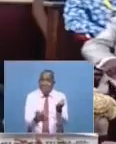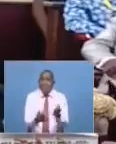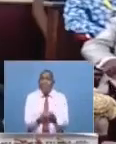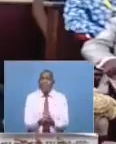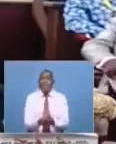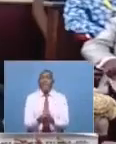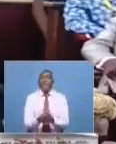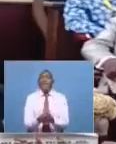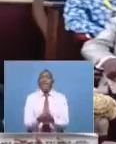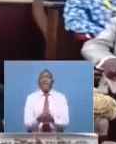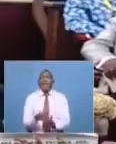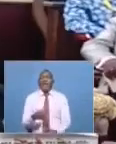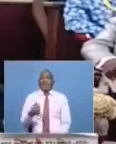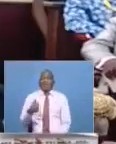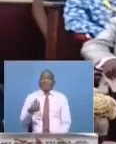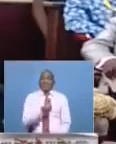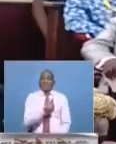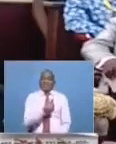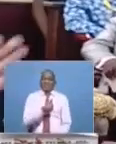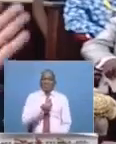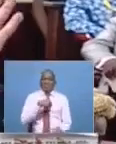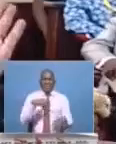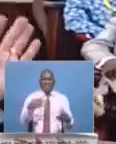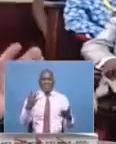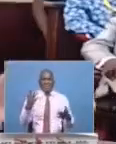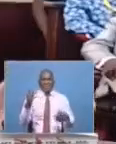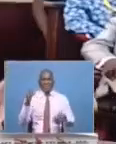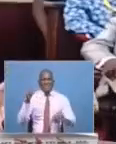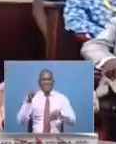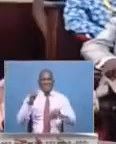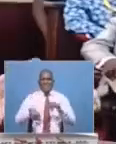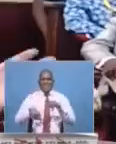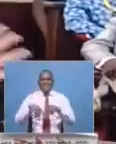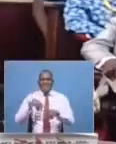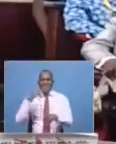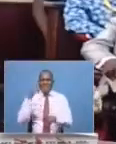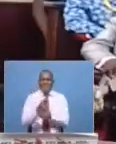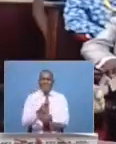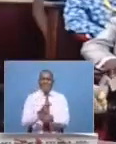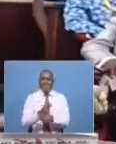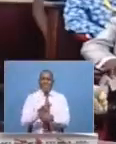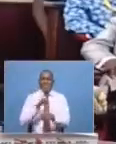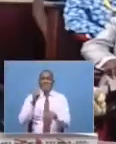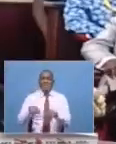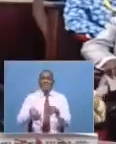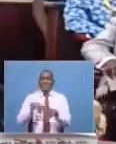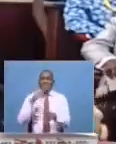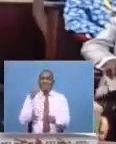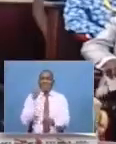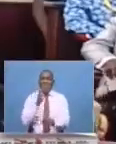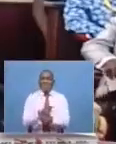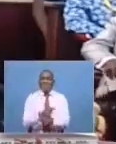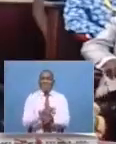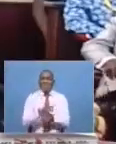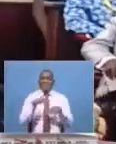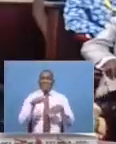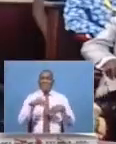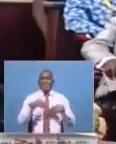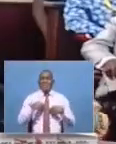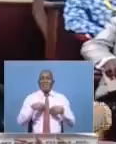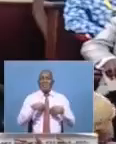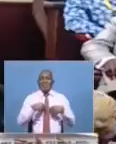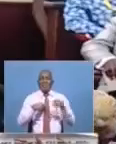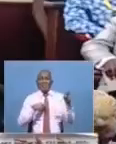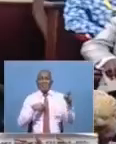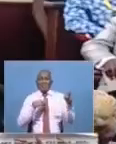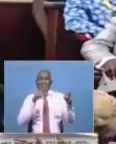we cannot just treat lightly the depositions that have been made on oath